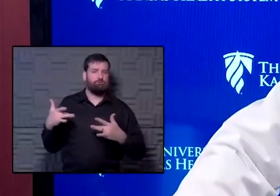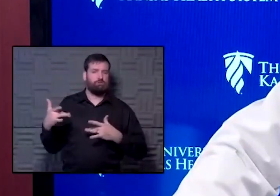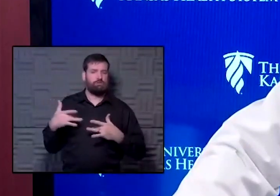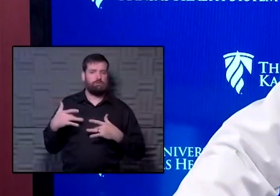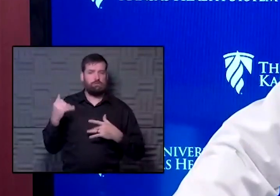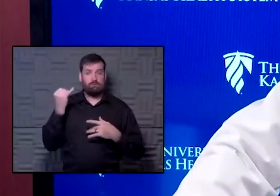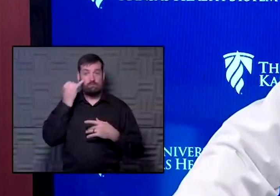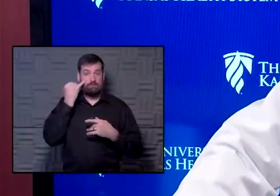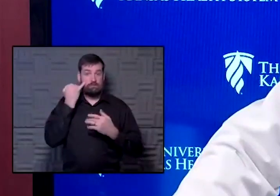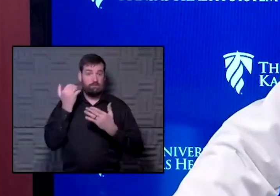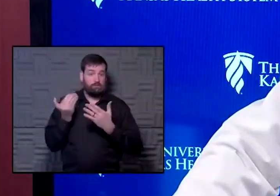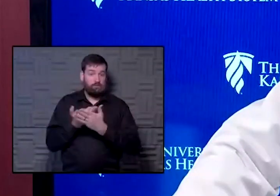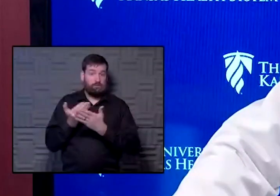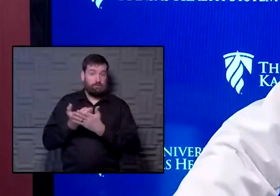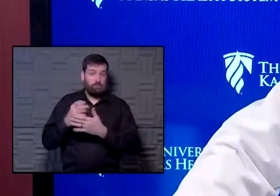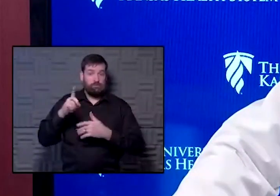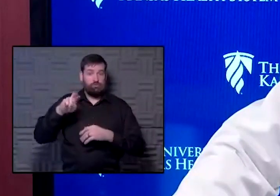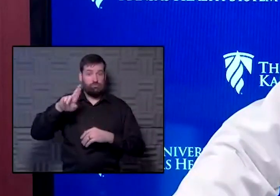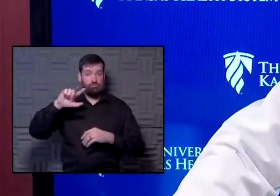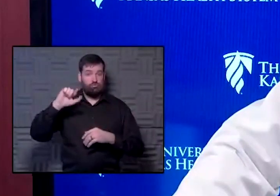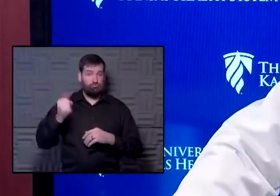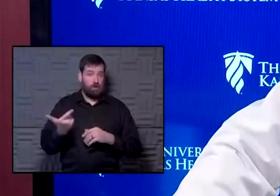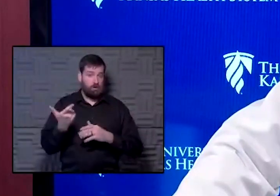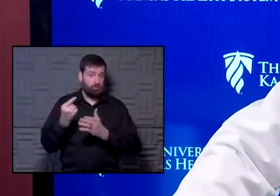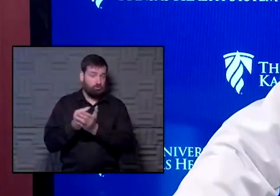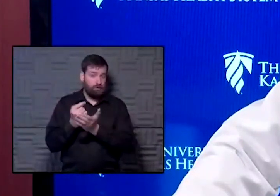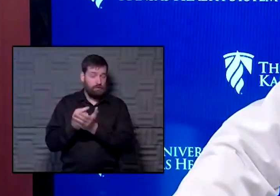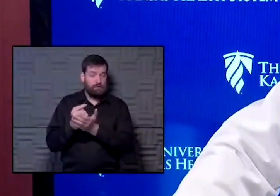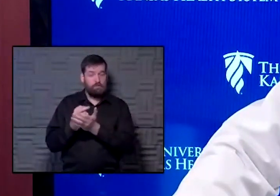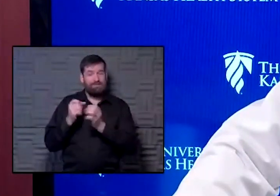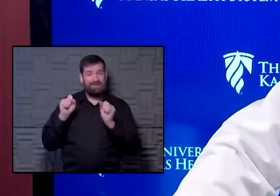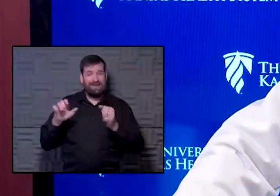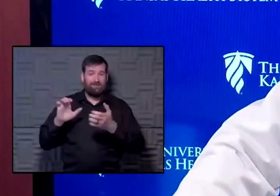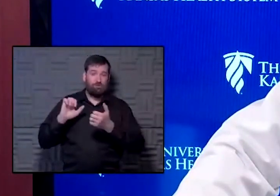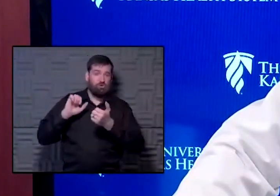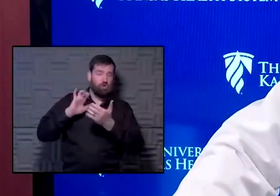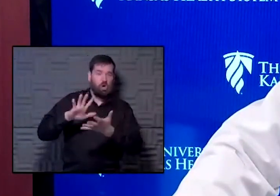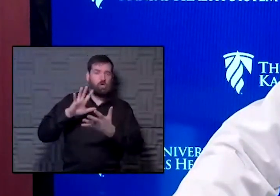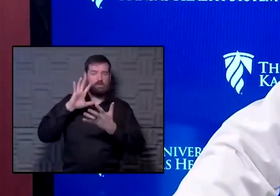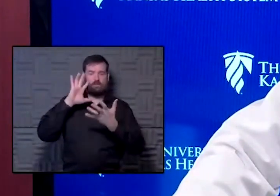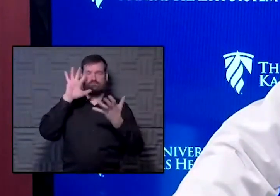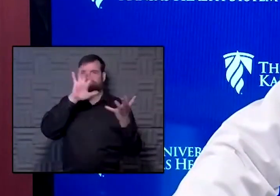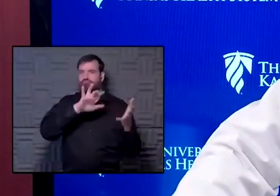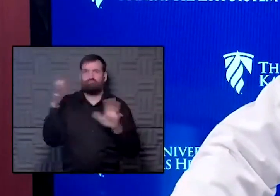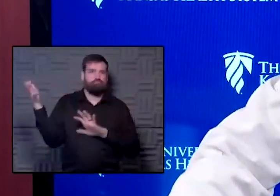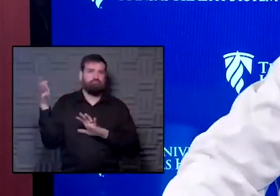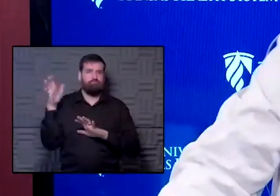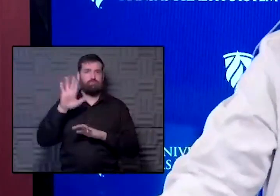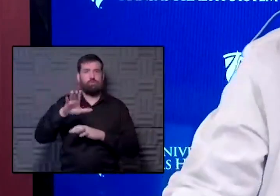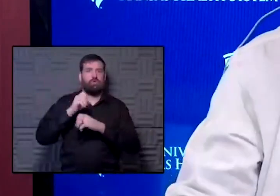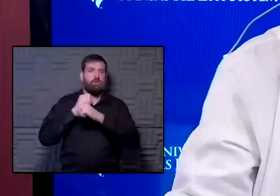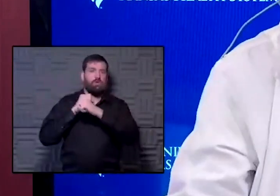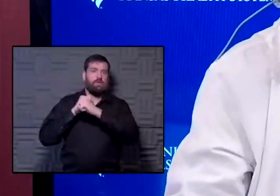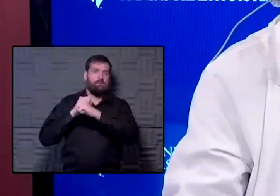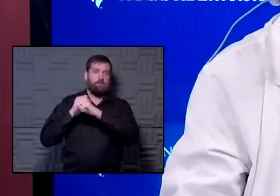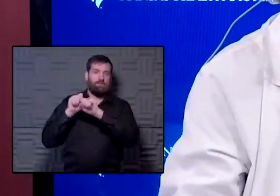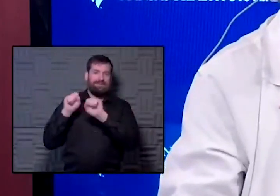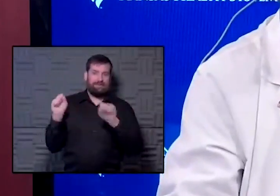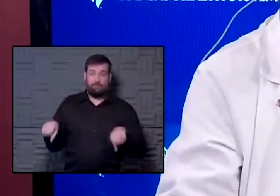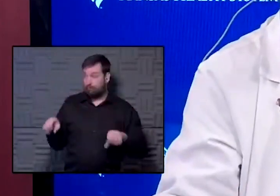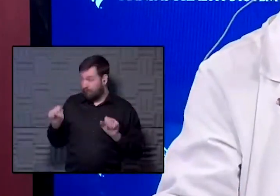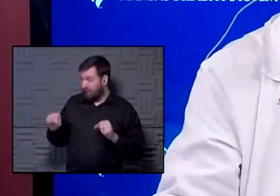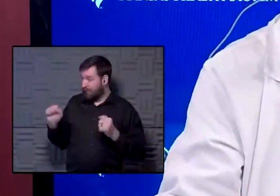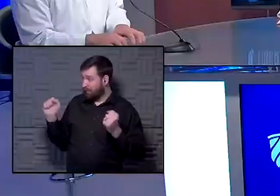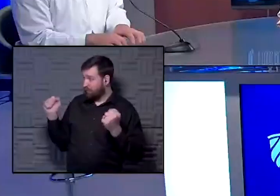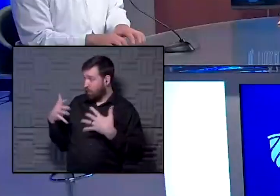these new drug treatments could create destructive aspects on your immune system response. Okay, so could they hurt